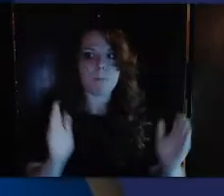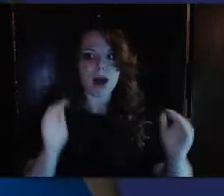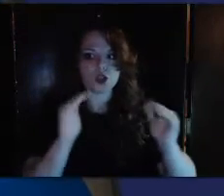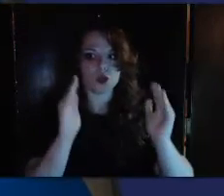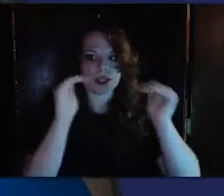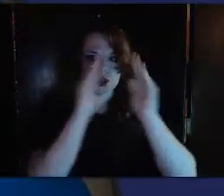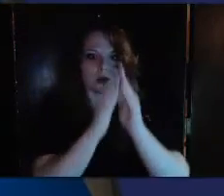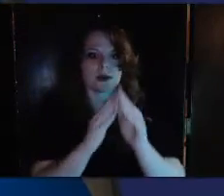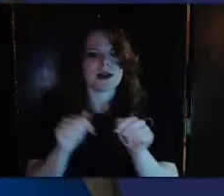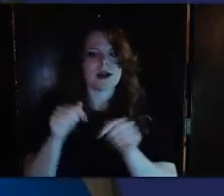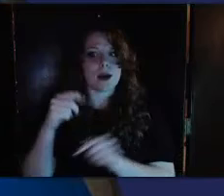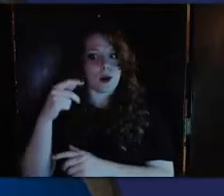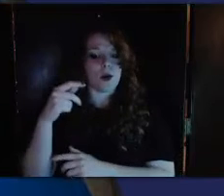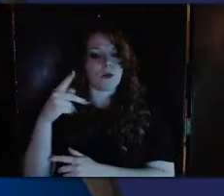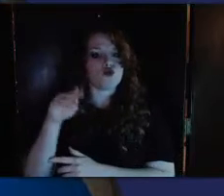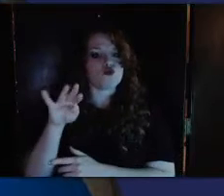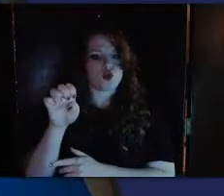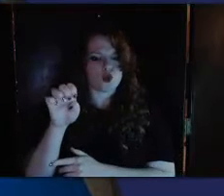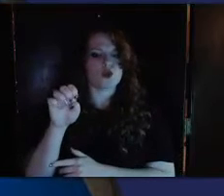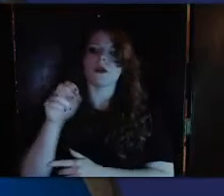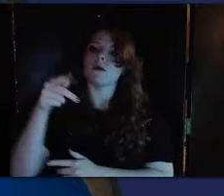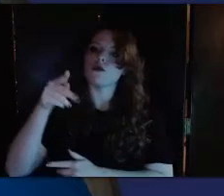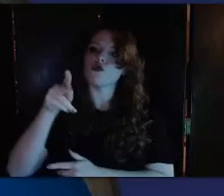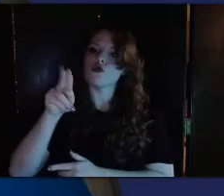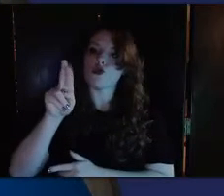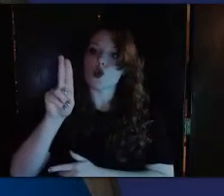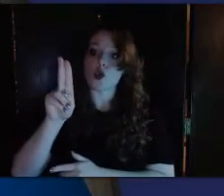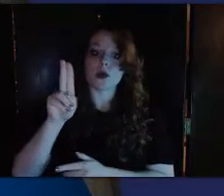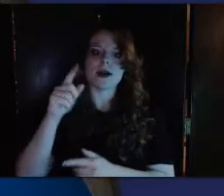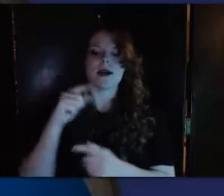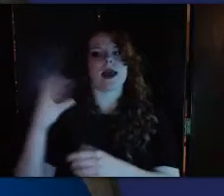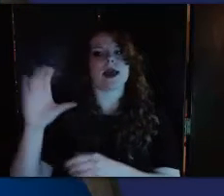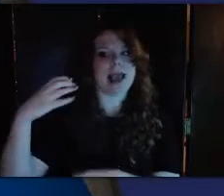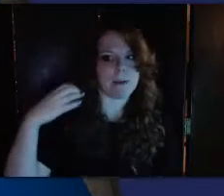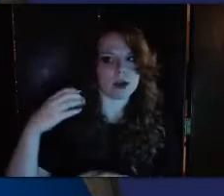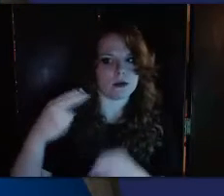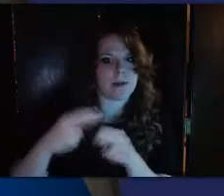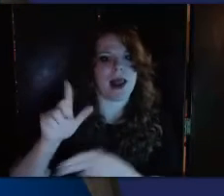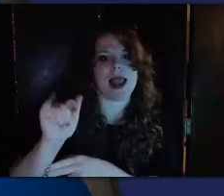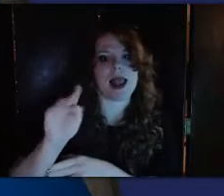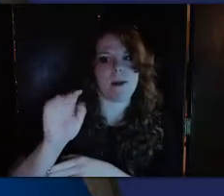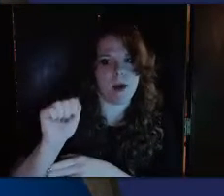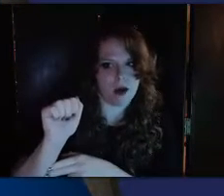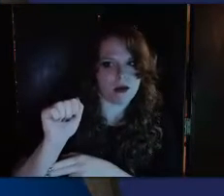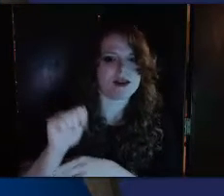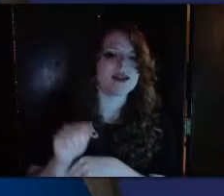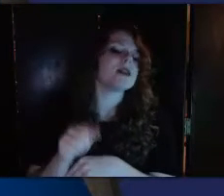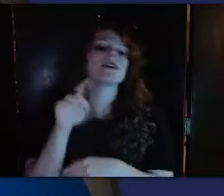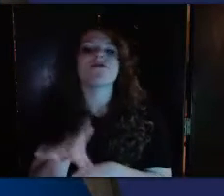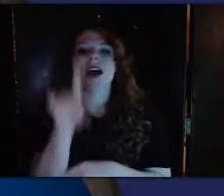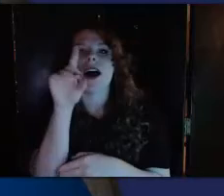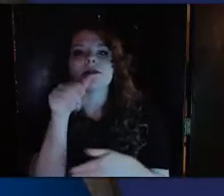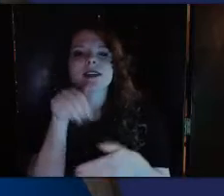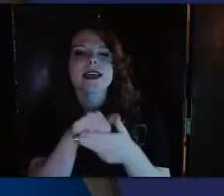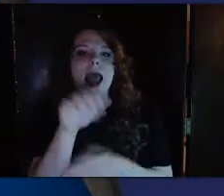on the northwestern coast of South America. The capital of Peru is Lima. It is home to a portion of the Amazon